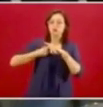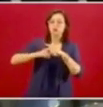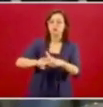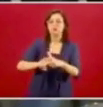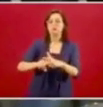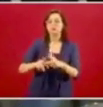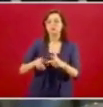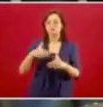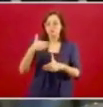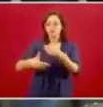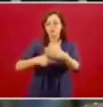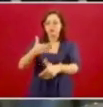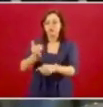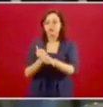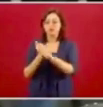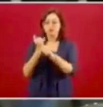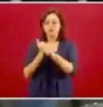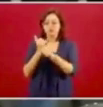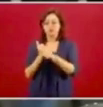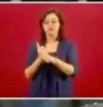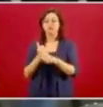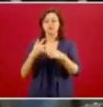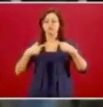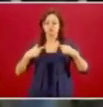the director of this